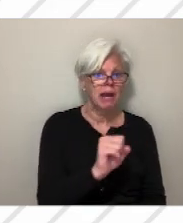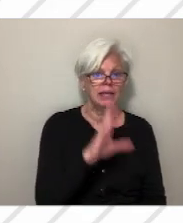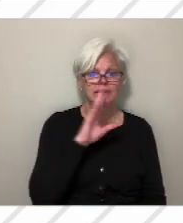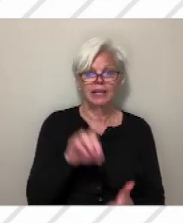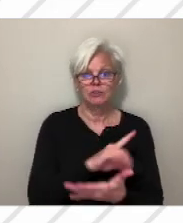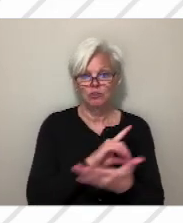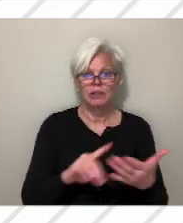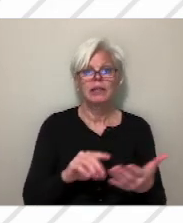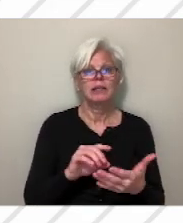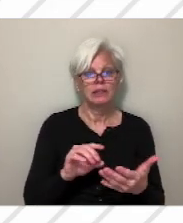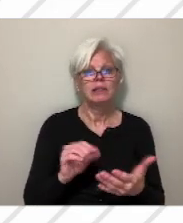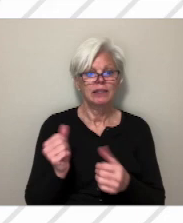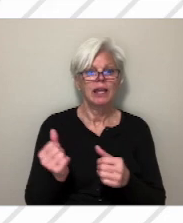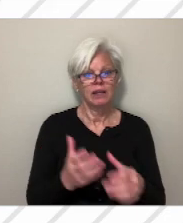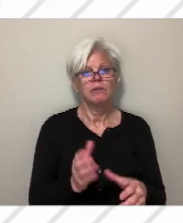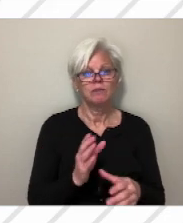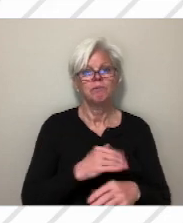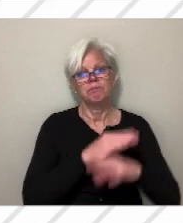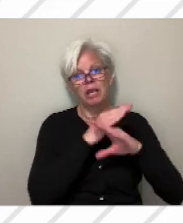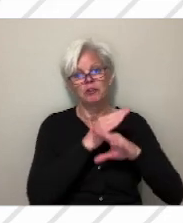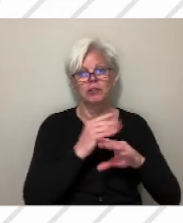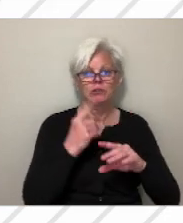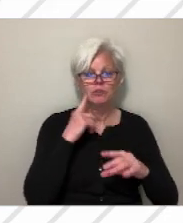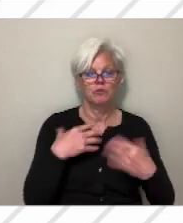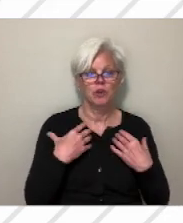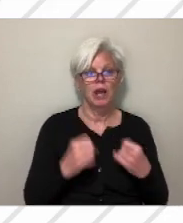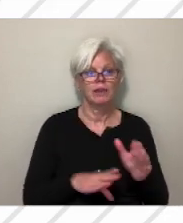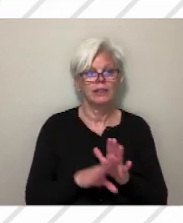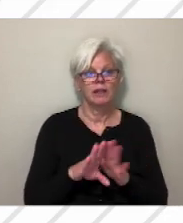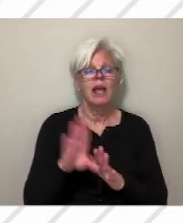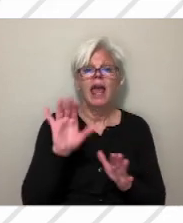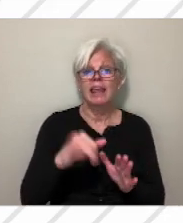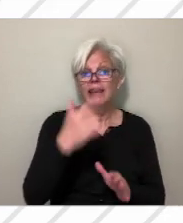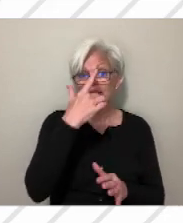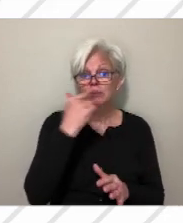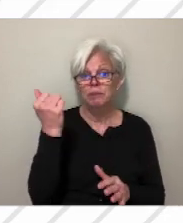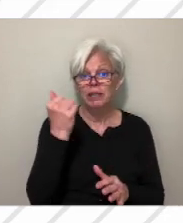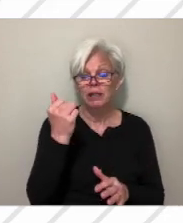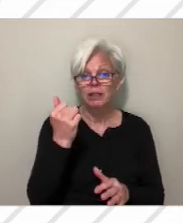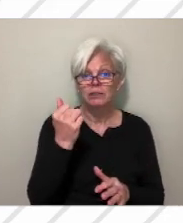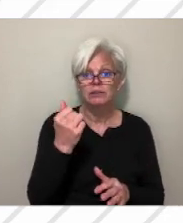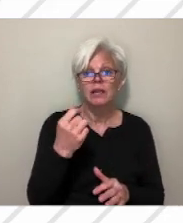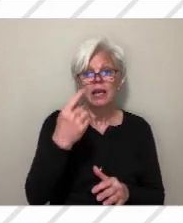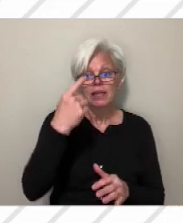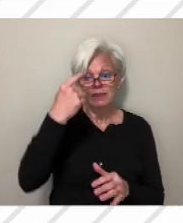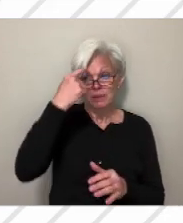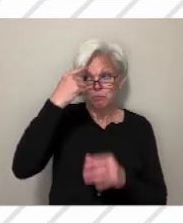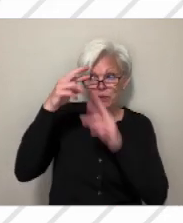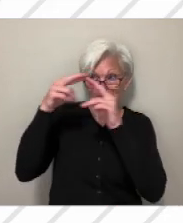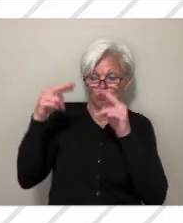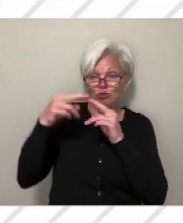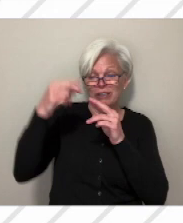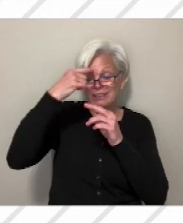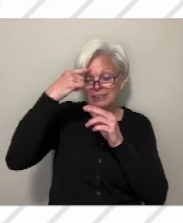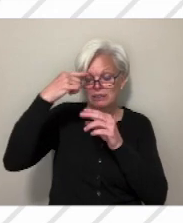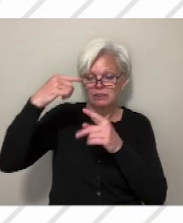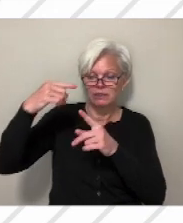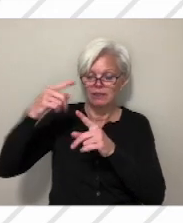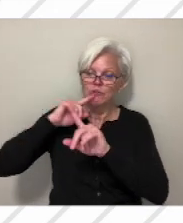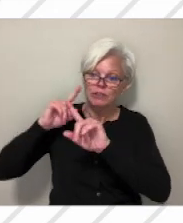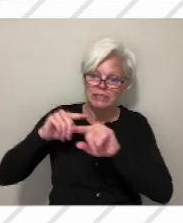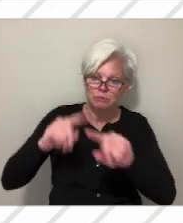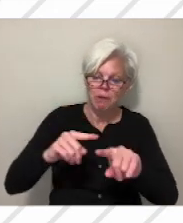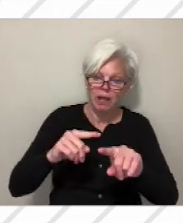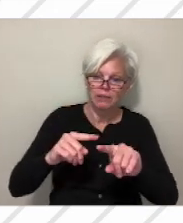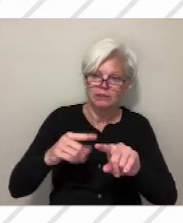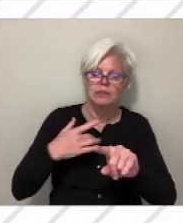create barriers to healthy development. And this is because the brain regions that respond and are sensitive to a past history of